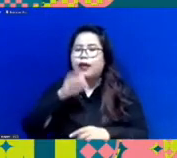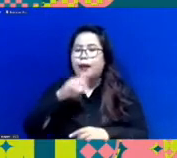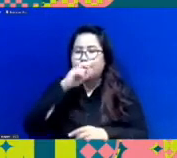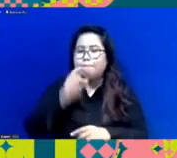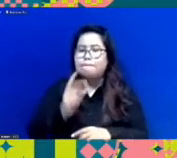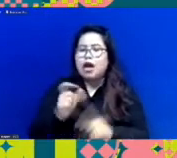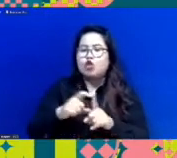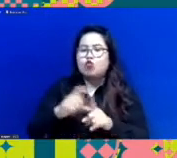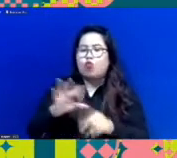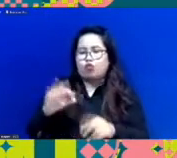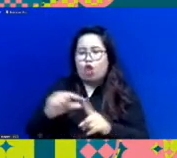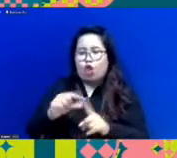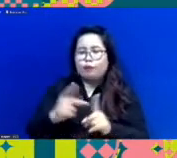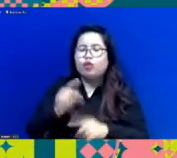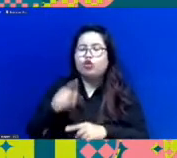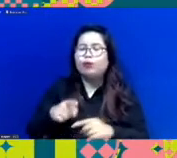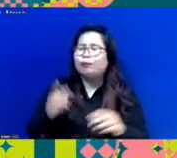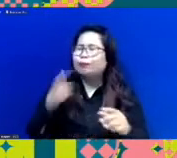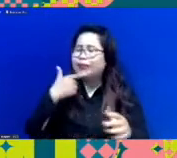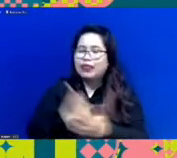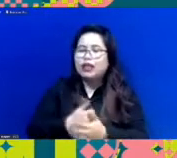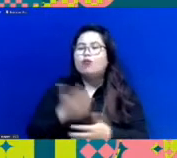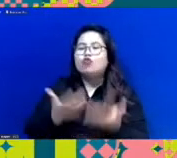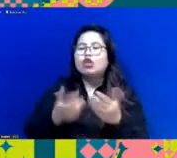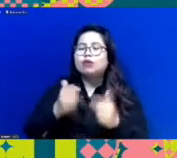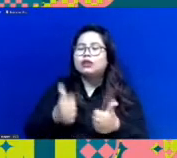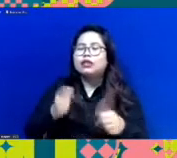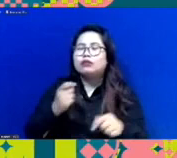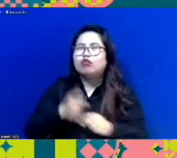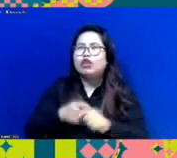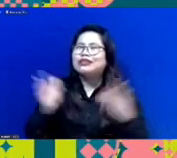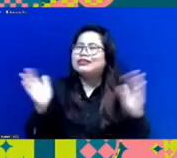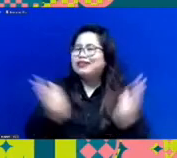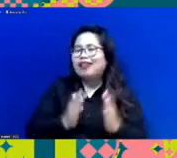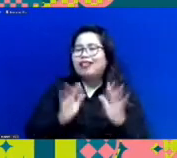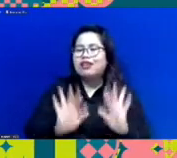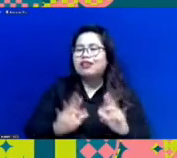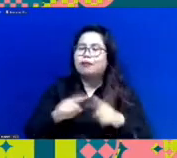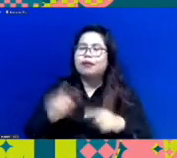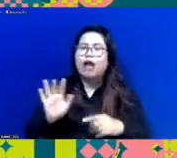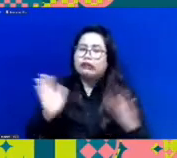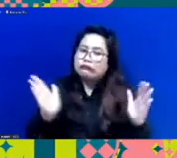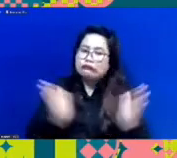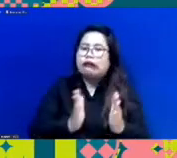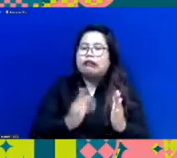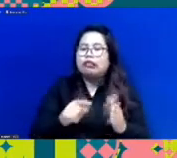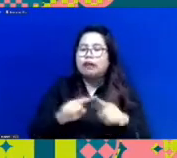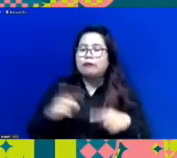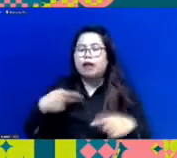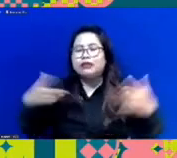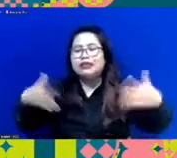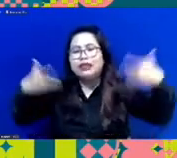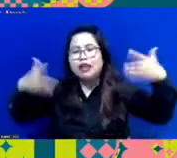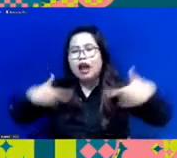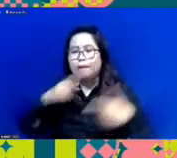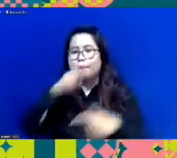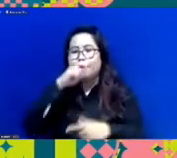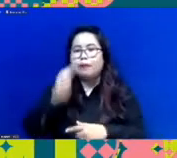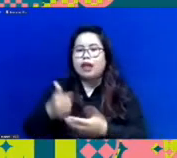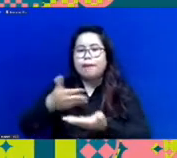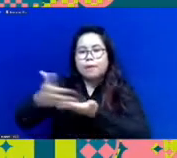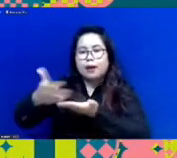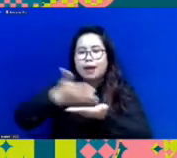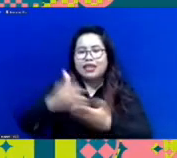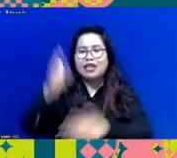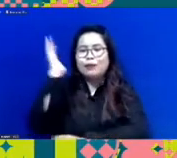don't even have to make it that radically brief, but we'd love to have you share, please, because I know you're going to zoom out and bring a